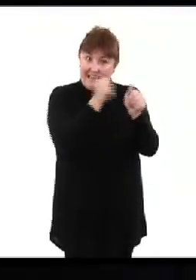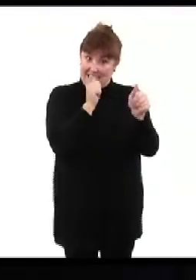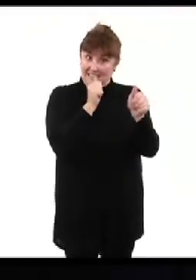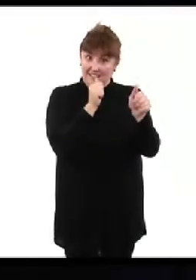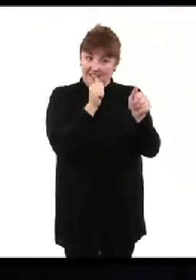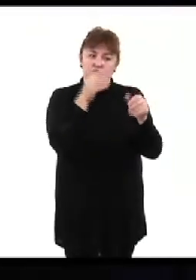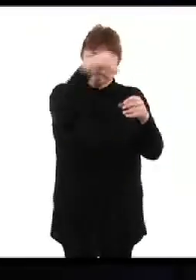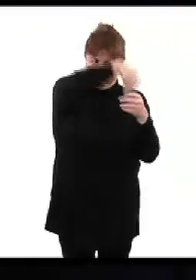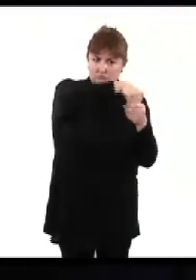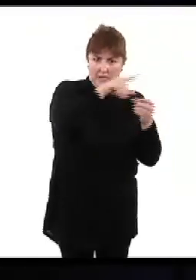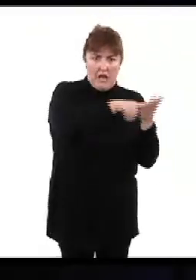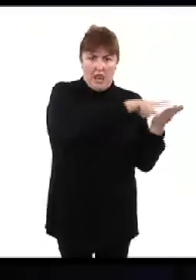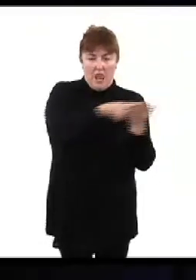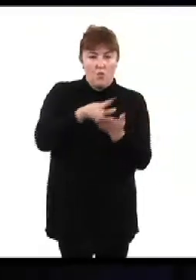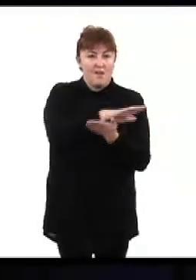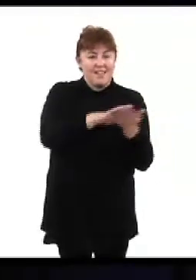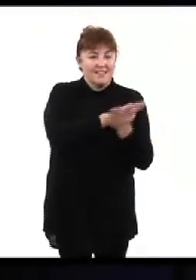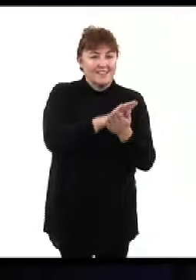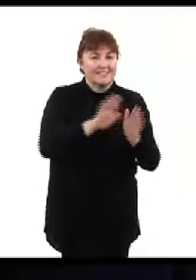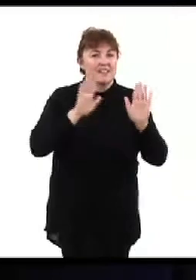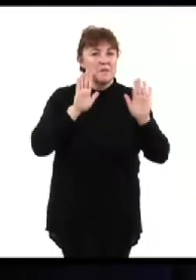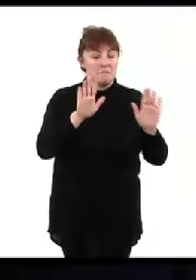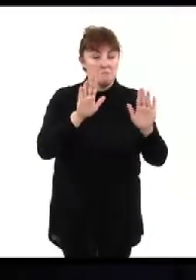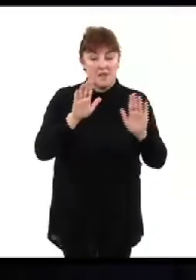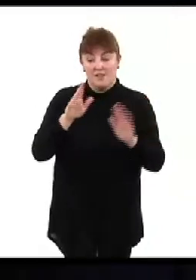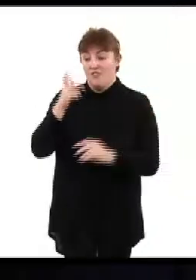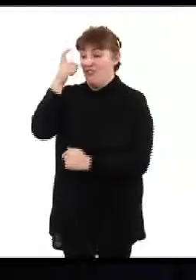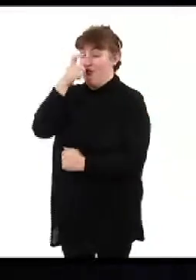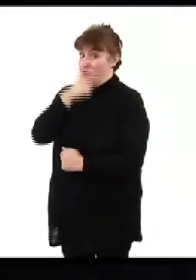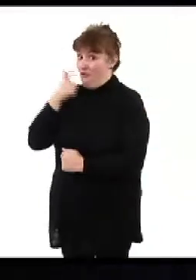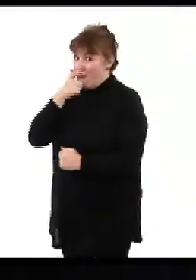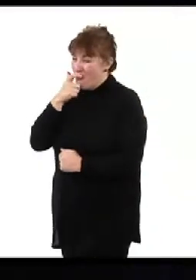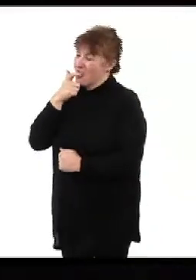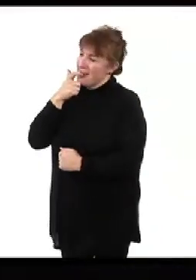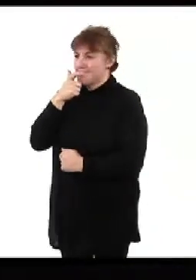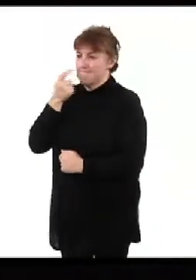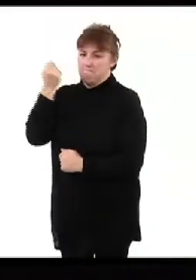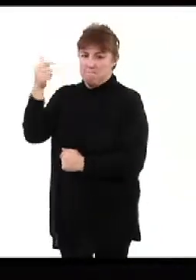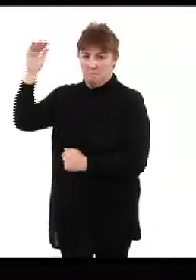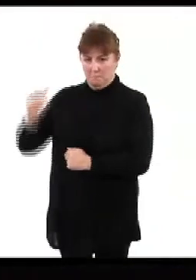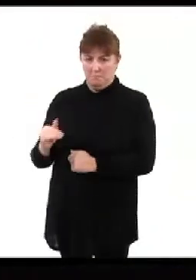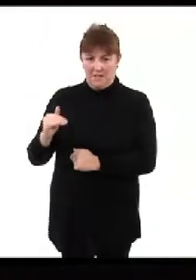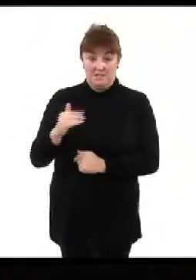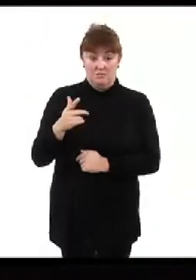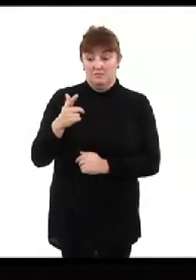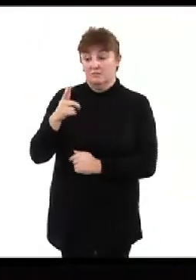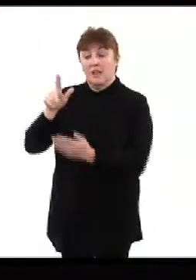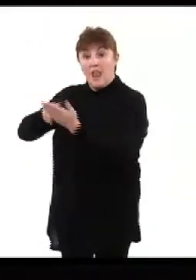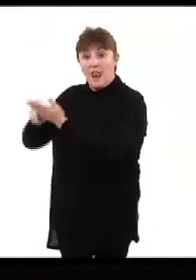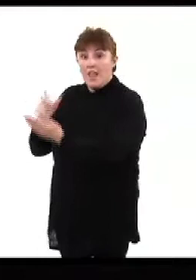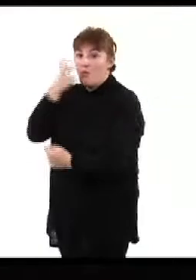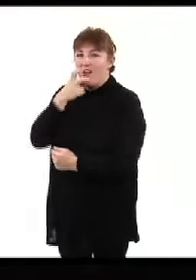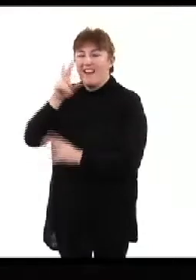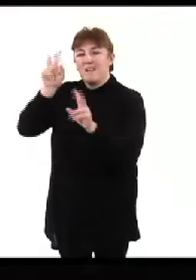aspect of iconicity that you find in sign languages that you don't see in spoken languages much. So in spoken language,